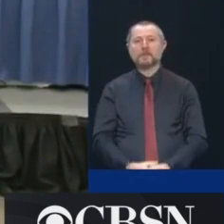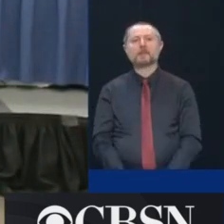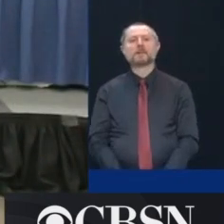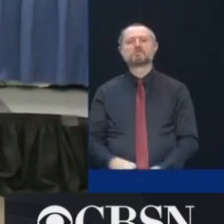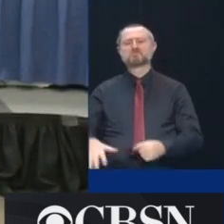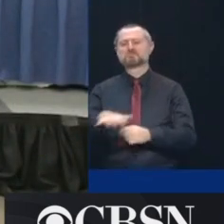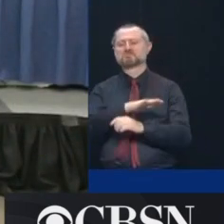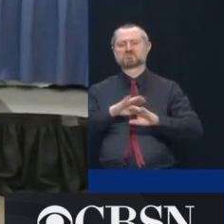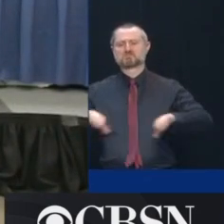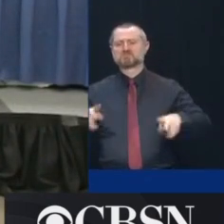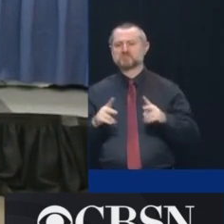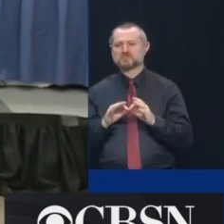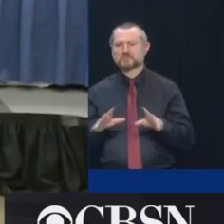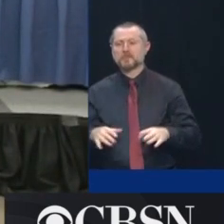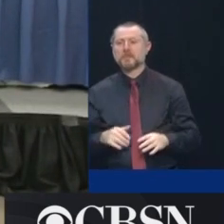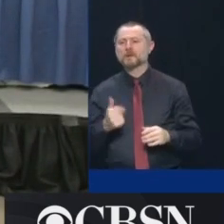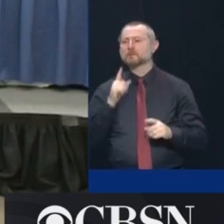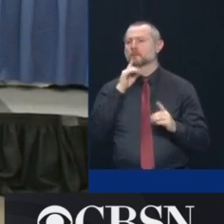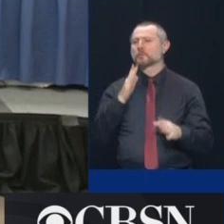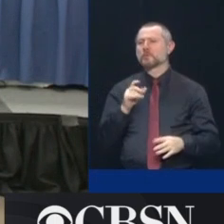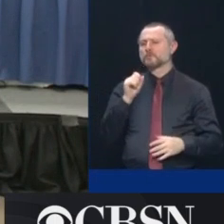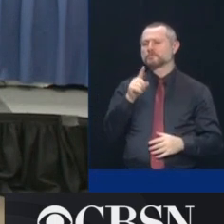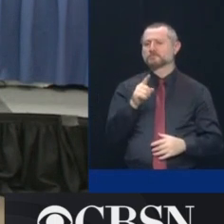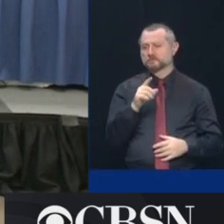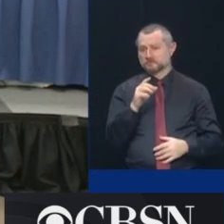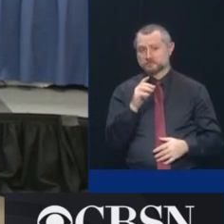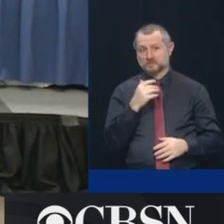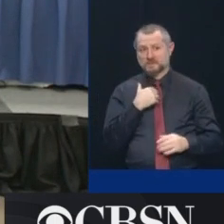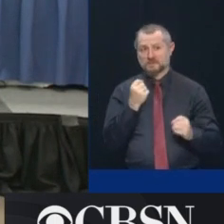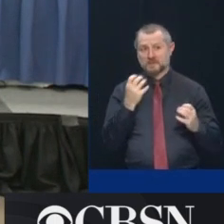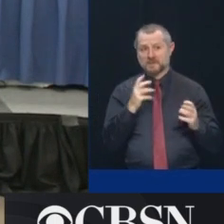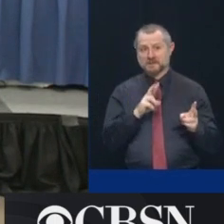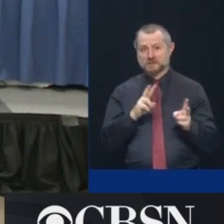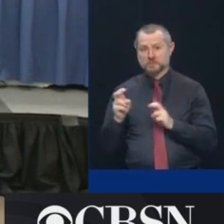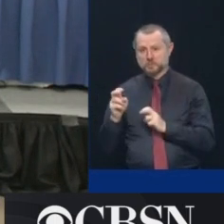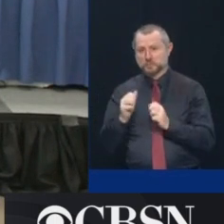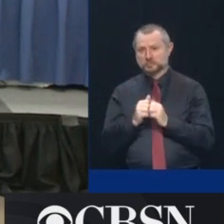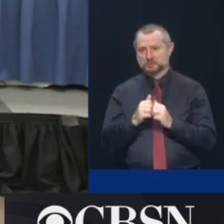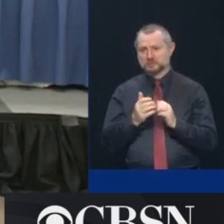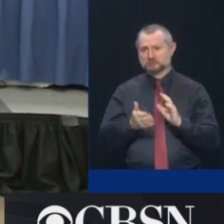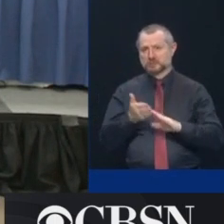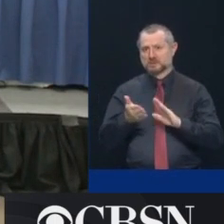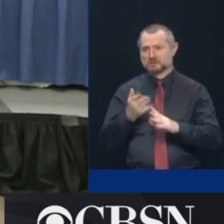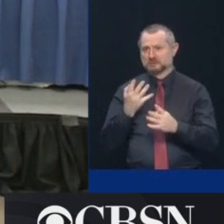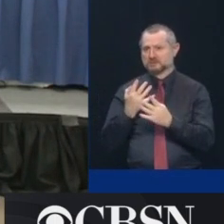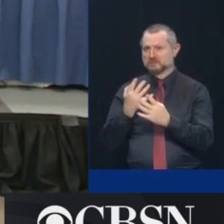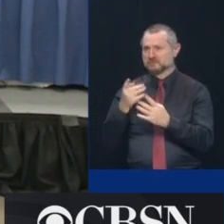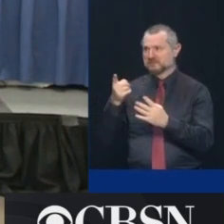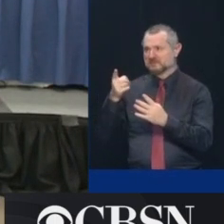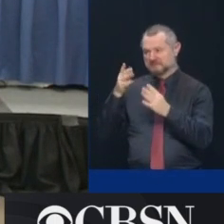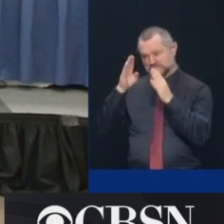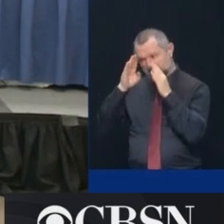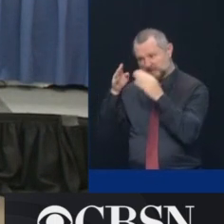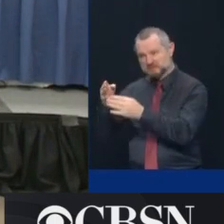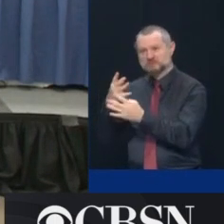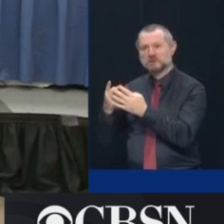2 to 3 hour And lines. by the way, there are a lot of issues with his running of the jail. So focus on that, because you got plenty to do